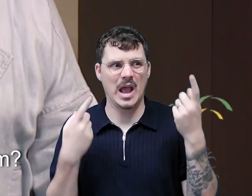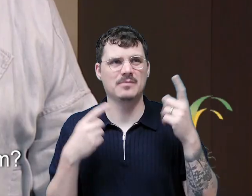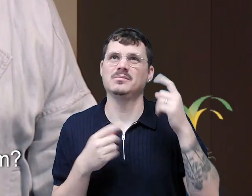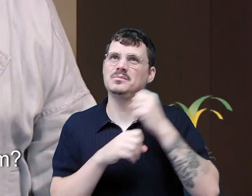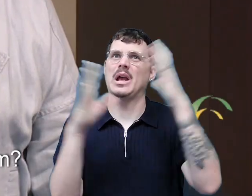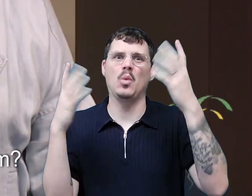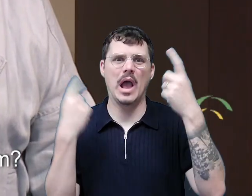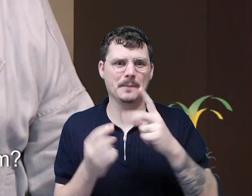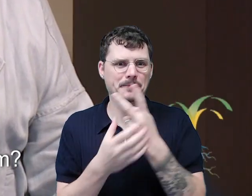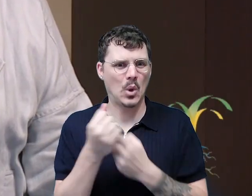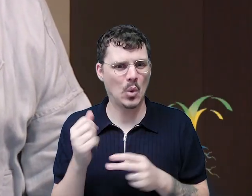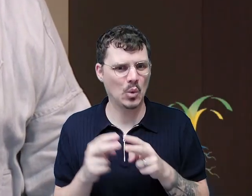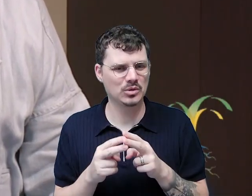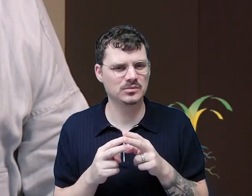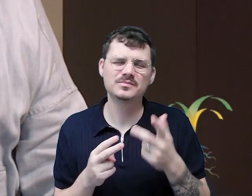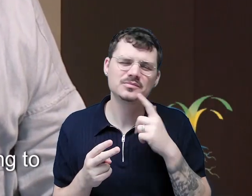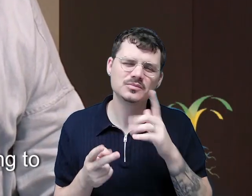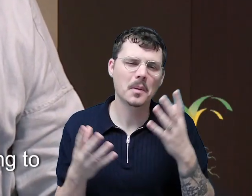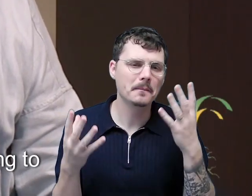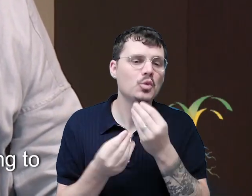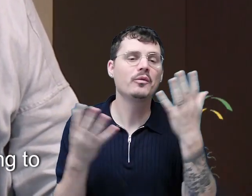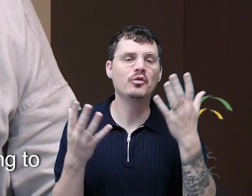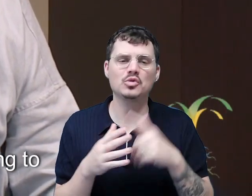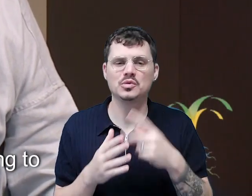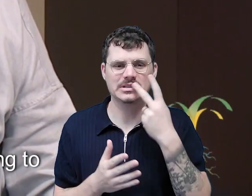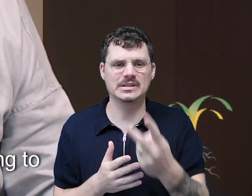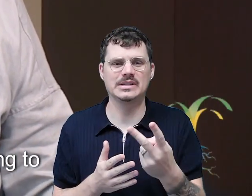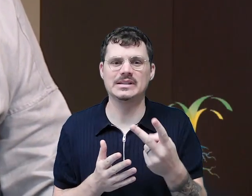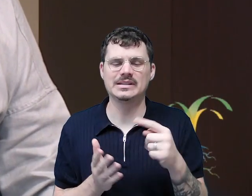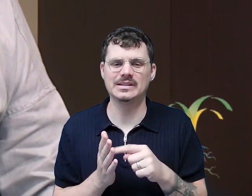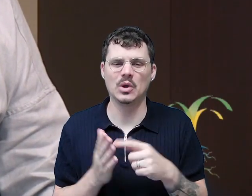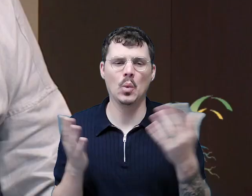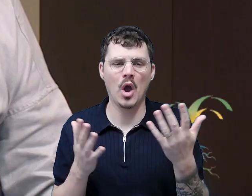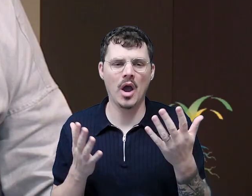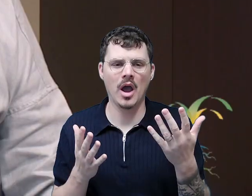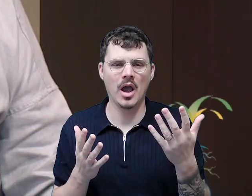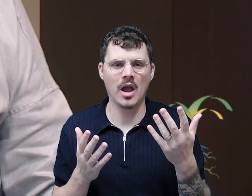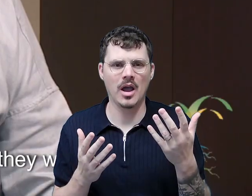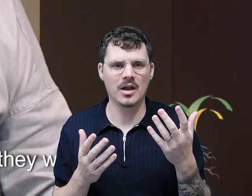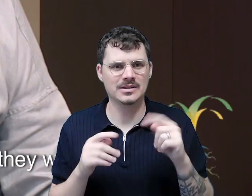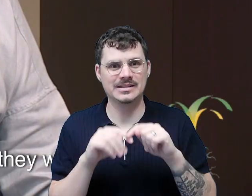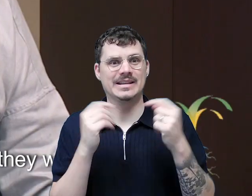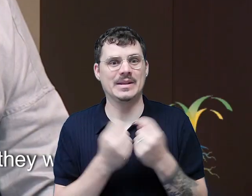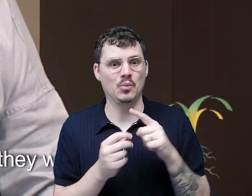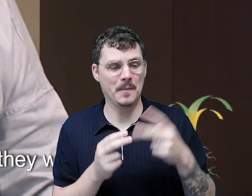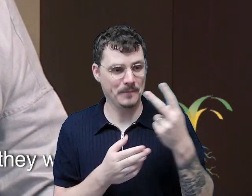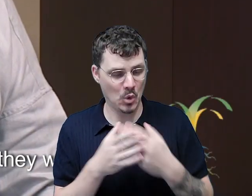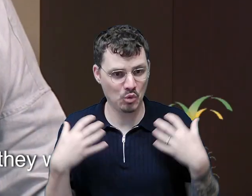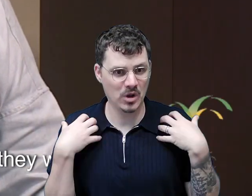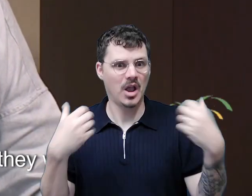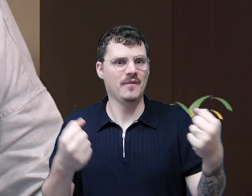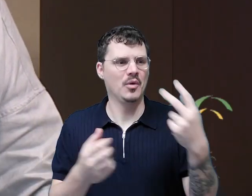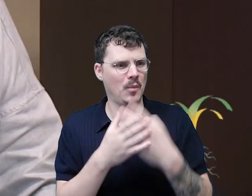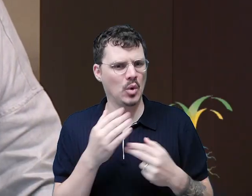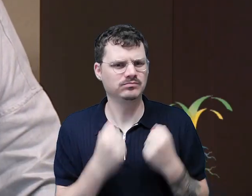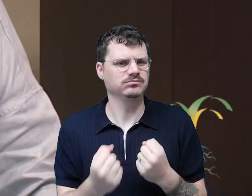I mean, what about both of them? It was pretty beautiful thing to see what a powerhouse team they were when